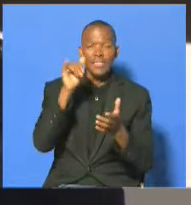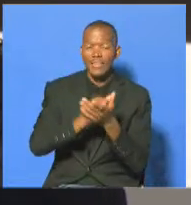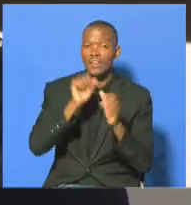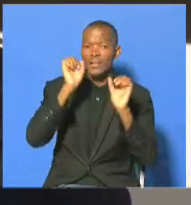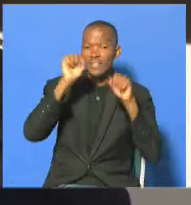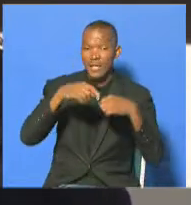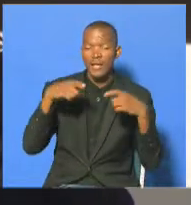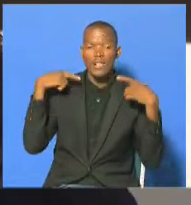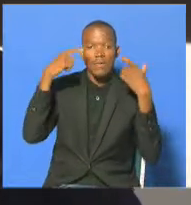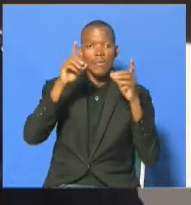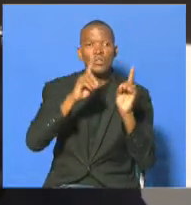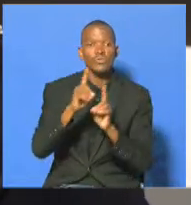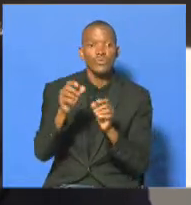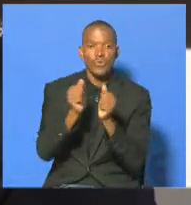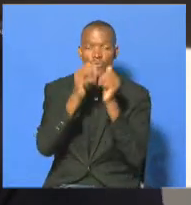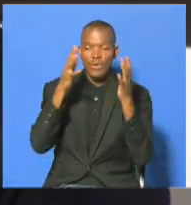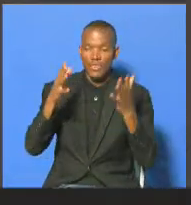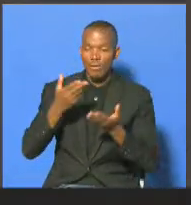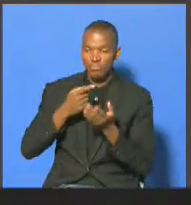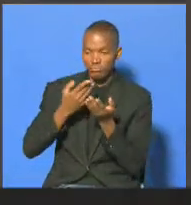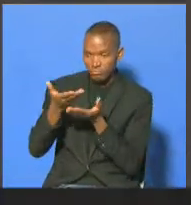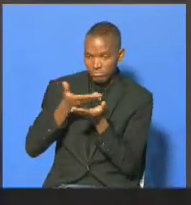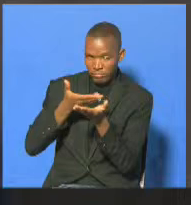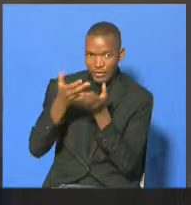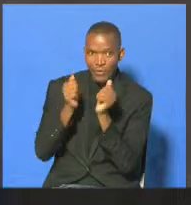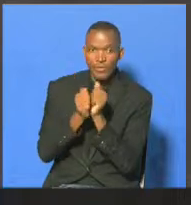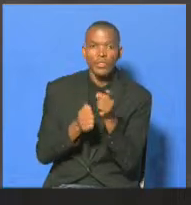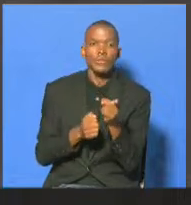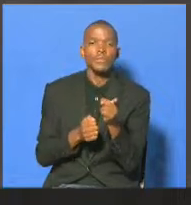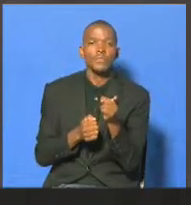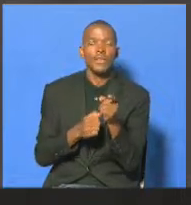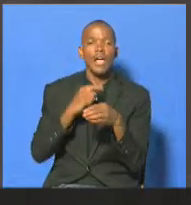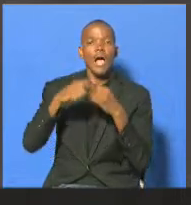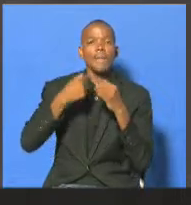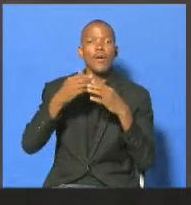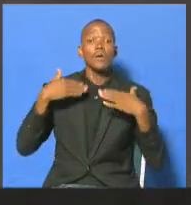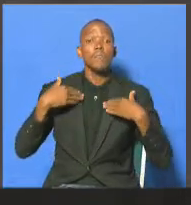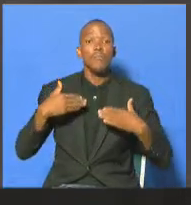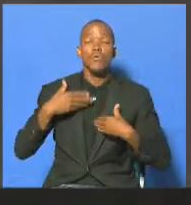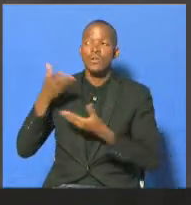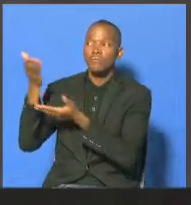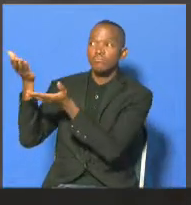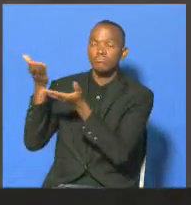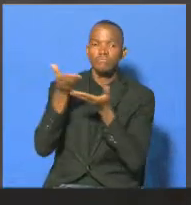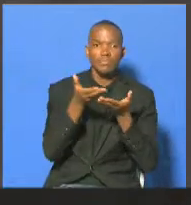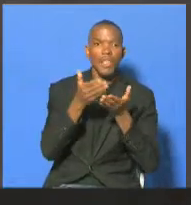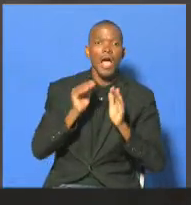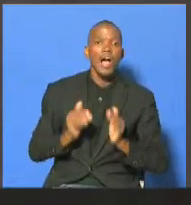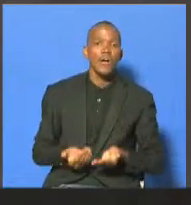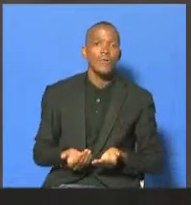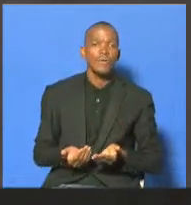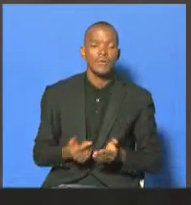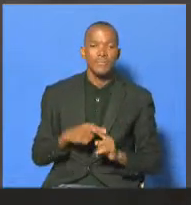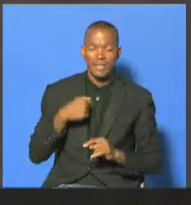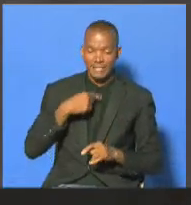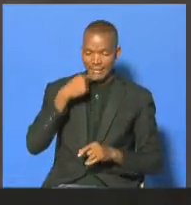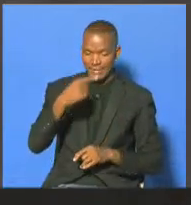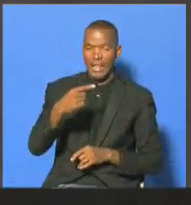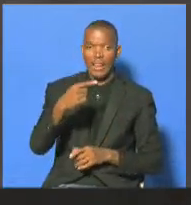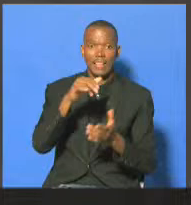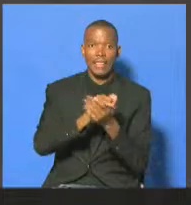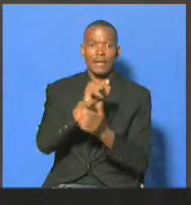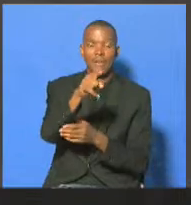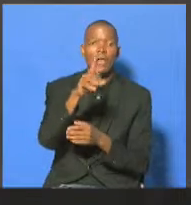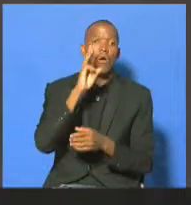dirang e sena morero le lona. Kgang ya gore direpa di tla yang ka kwano nka le tlhomamisetsa gore e tla